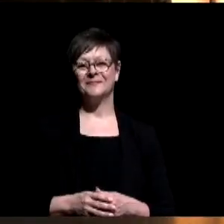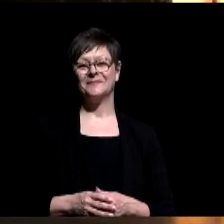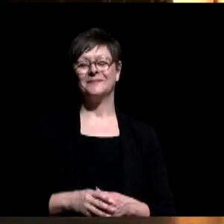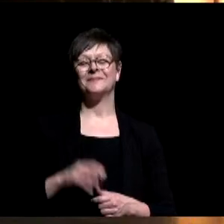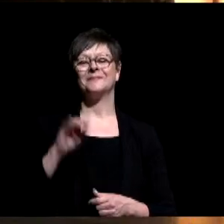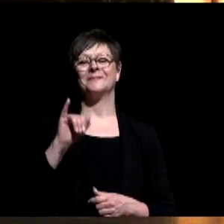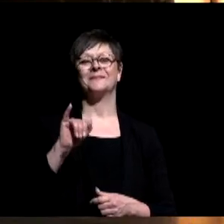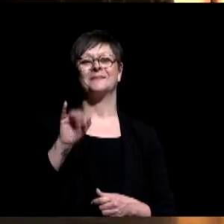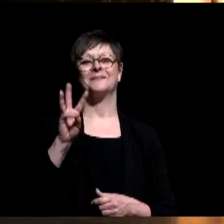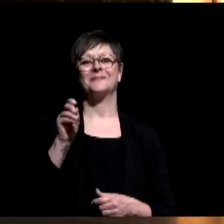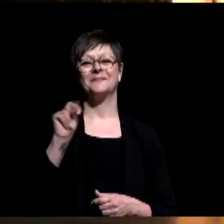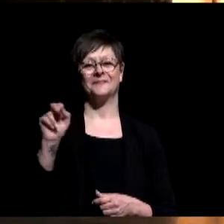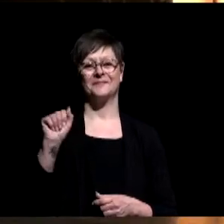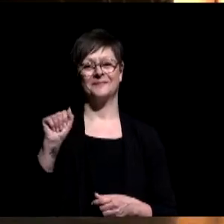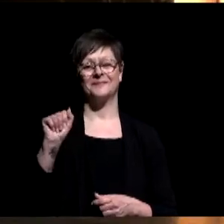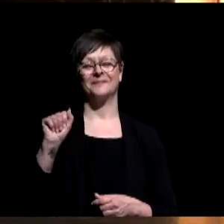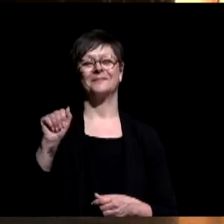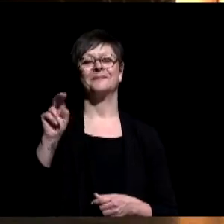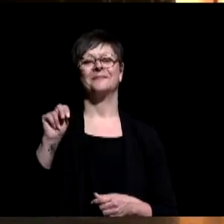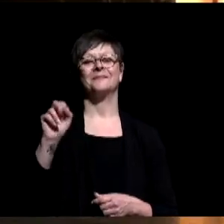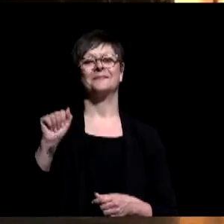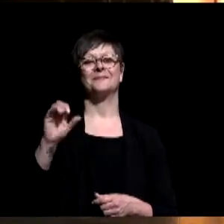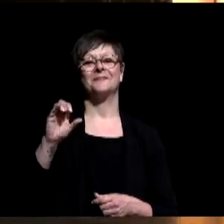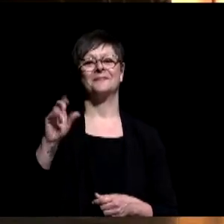Ivana Nakanichny.